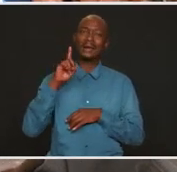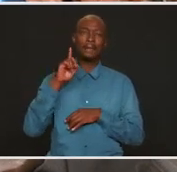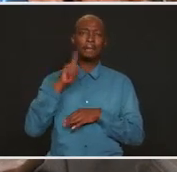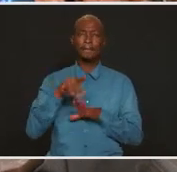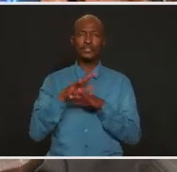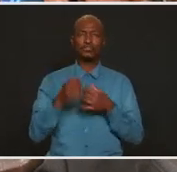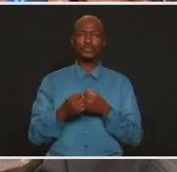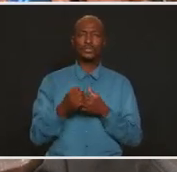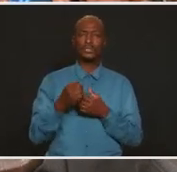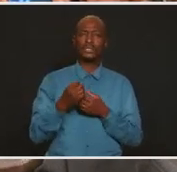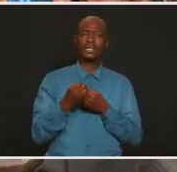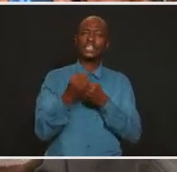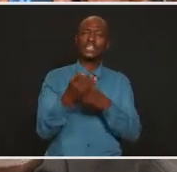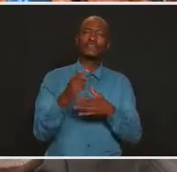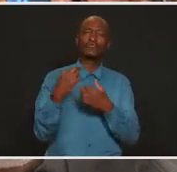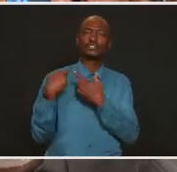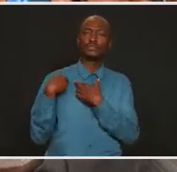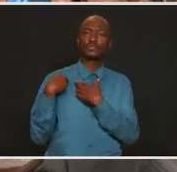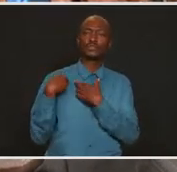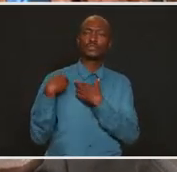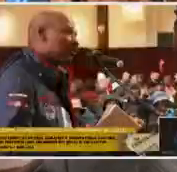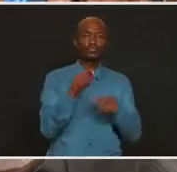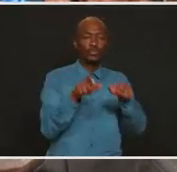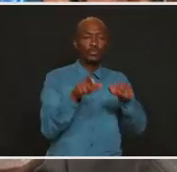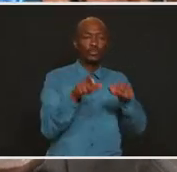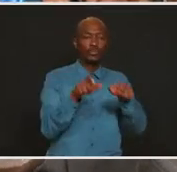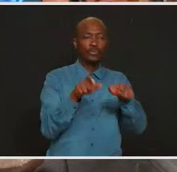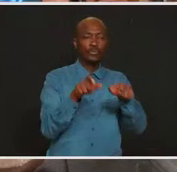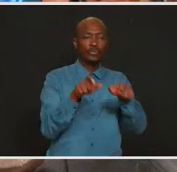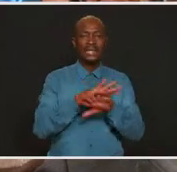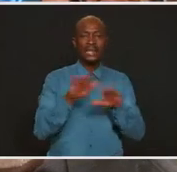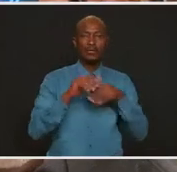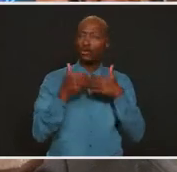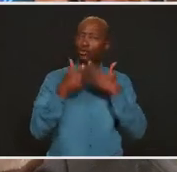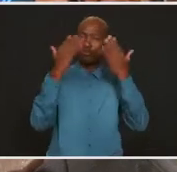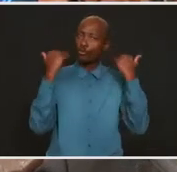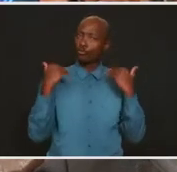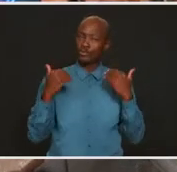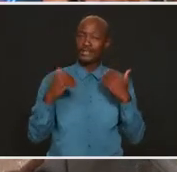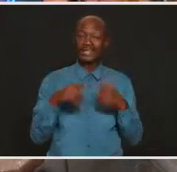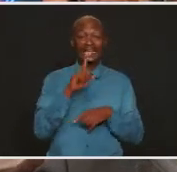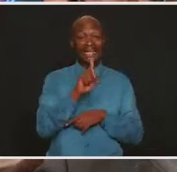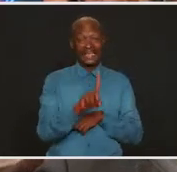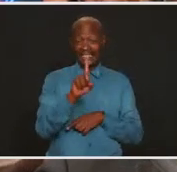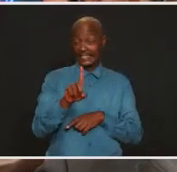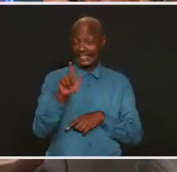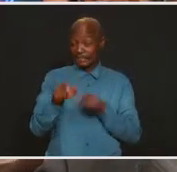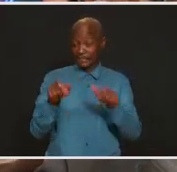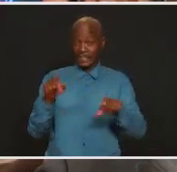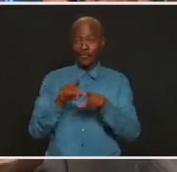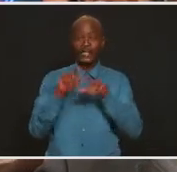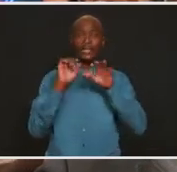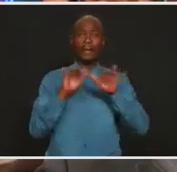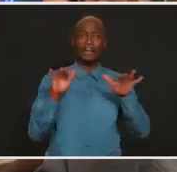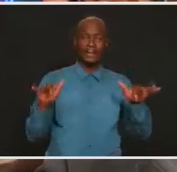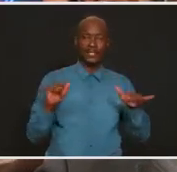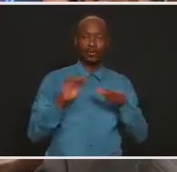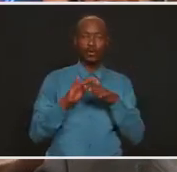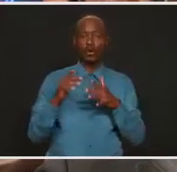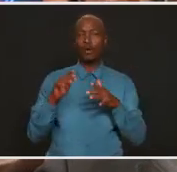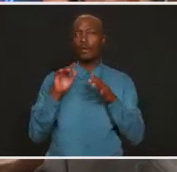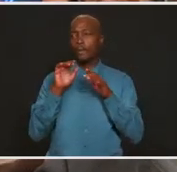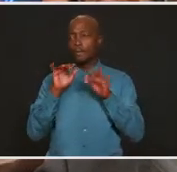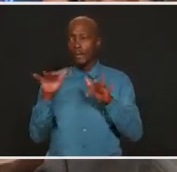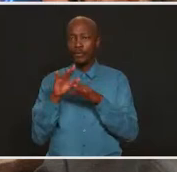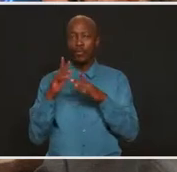not delegate the responsibility to people that are not known everybody whether public or people want to